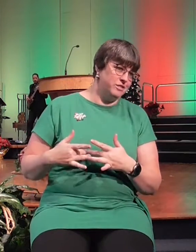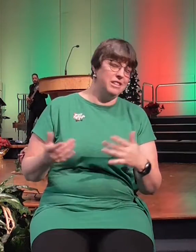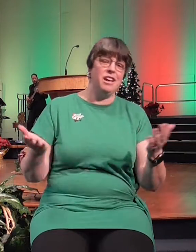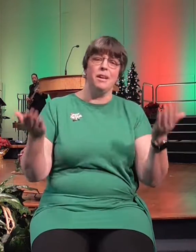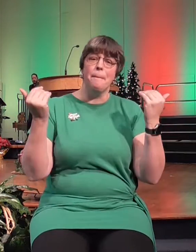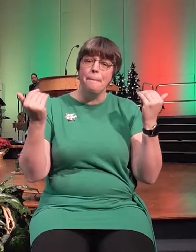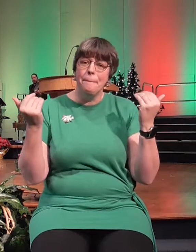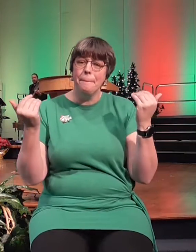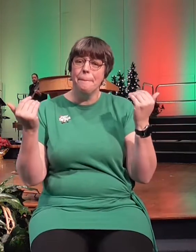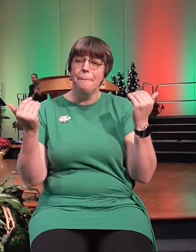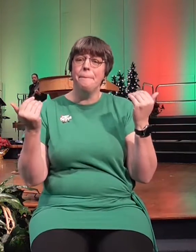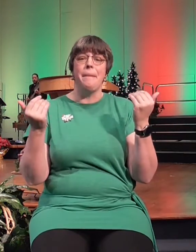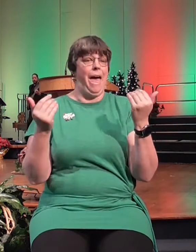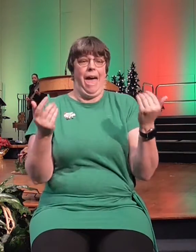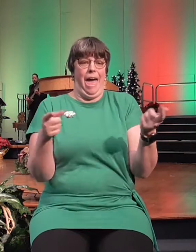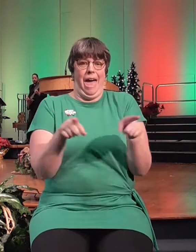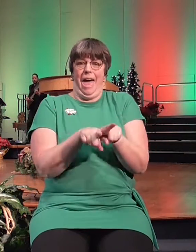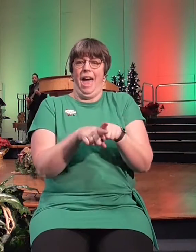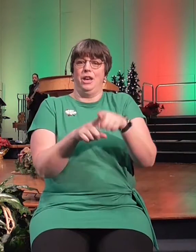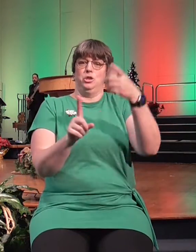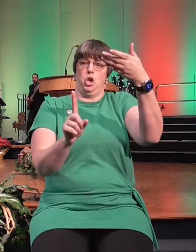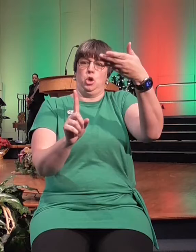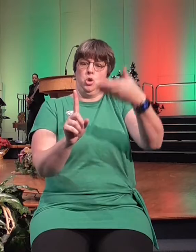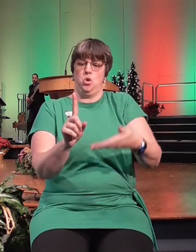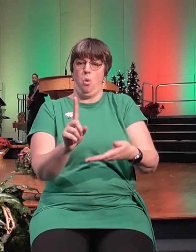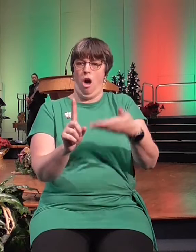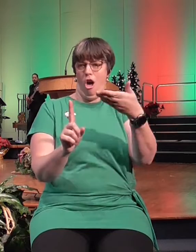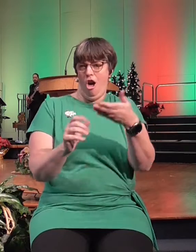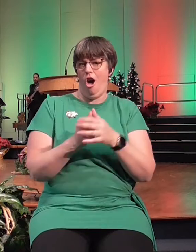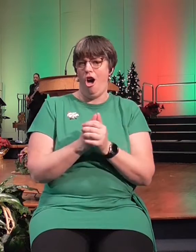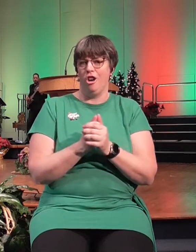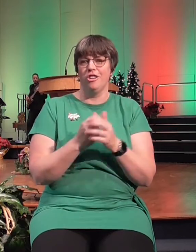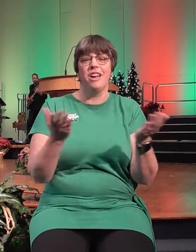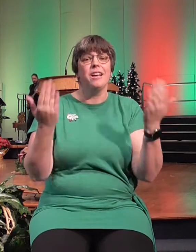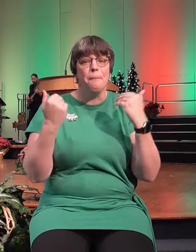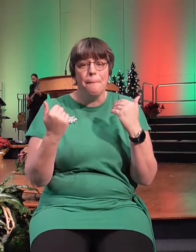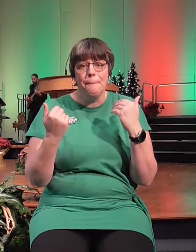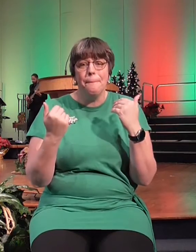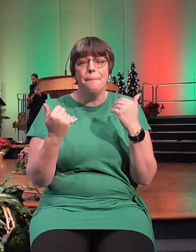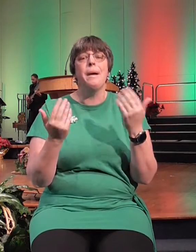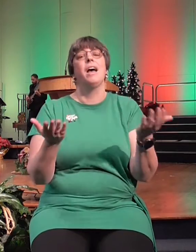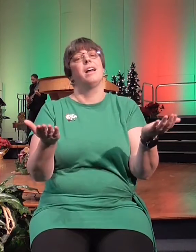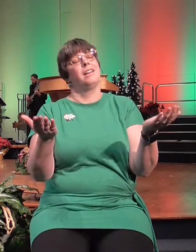Come, as you are. Come,